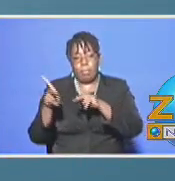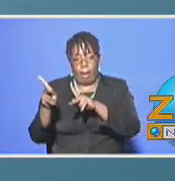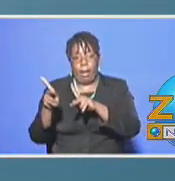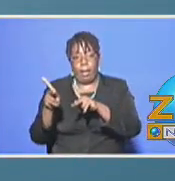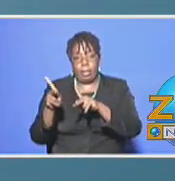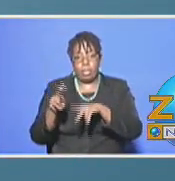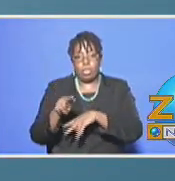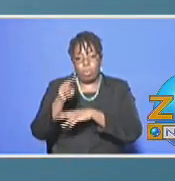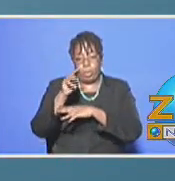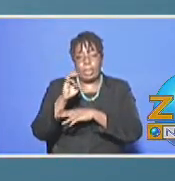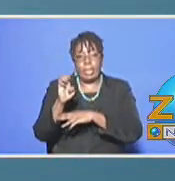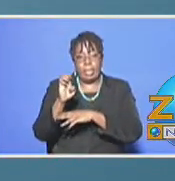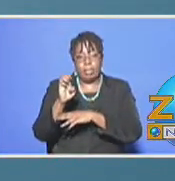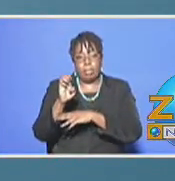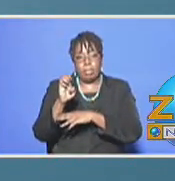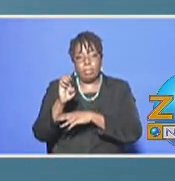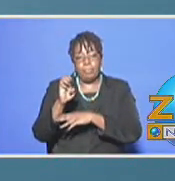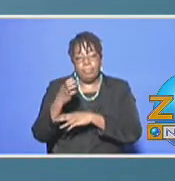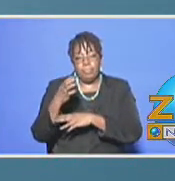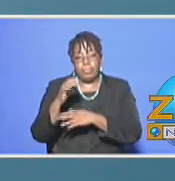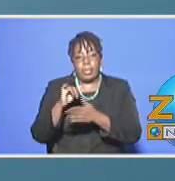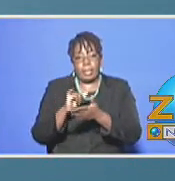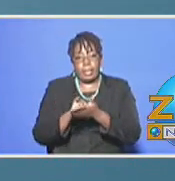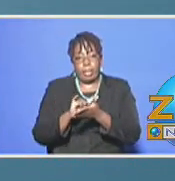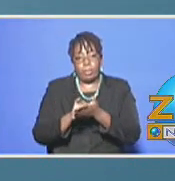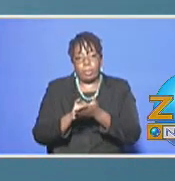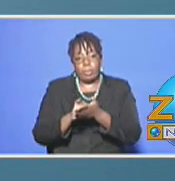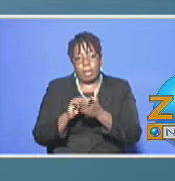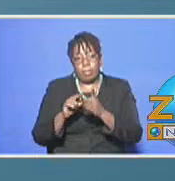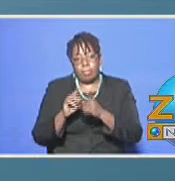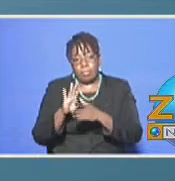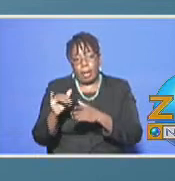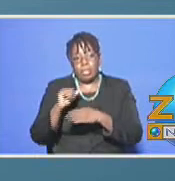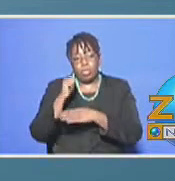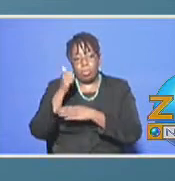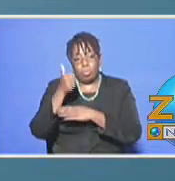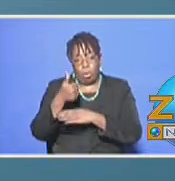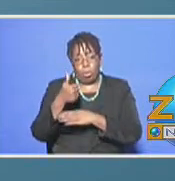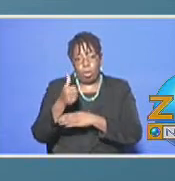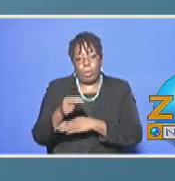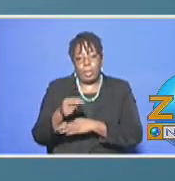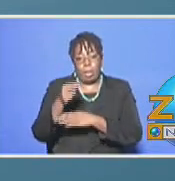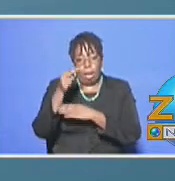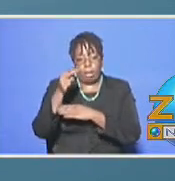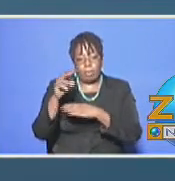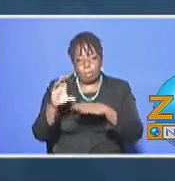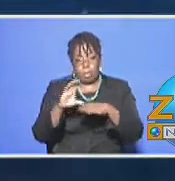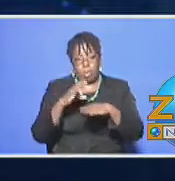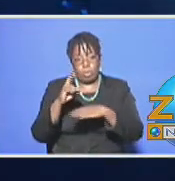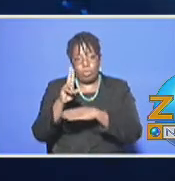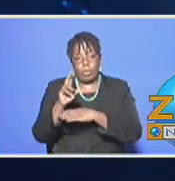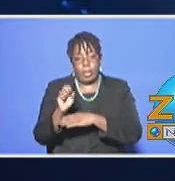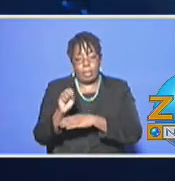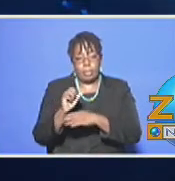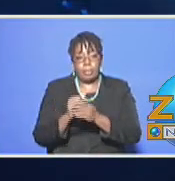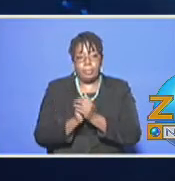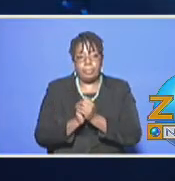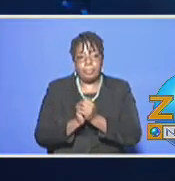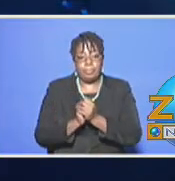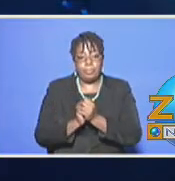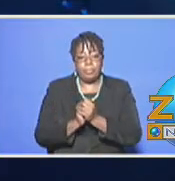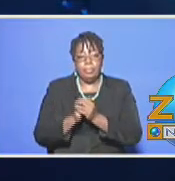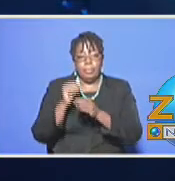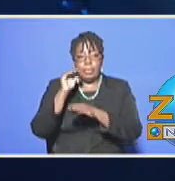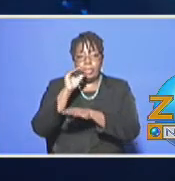that northeast track, which should be established by tomorrow, and that should ride right up the east coast of the United States. Our forecast